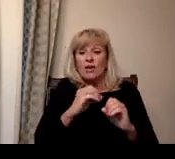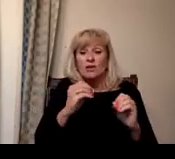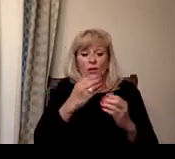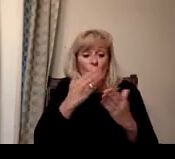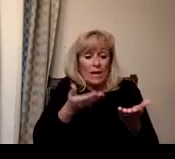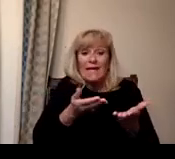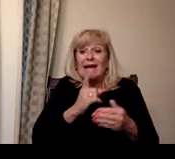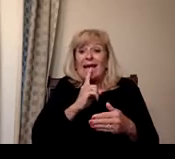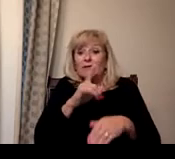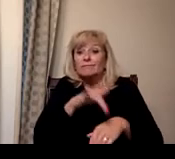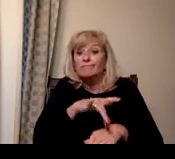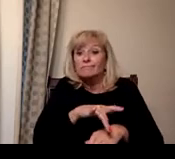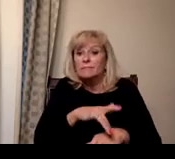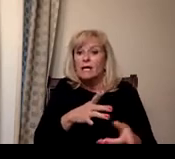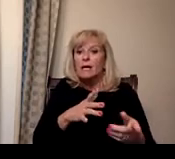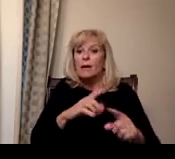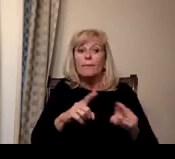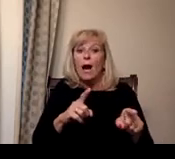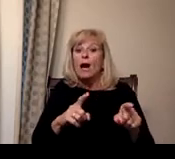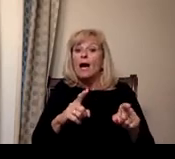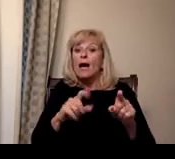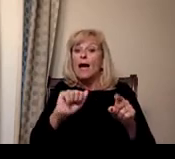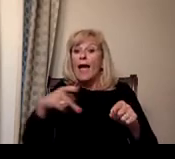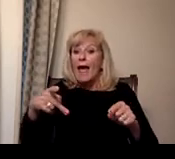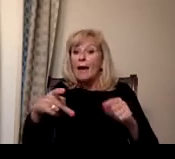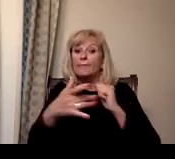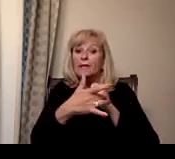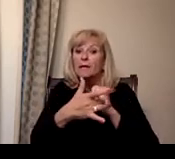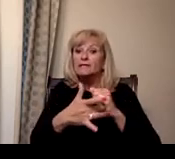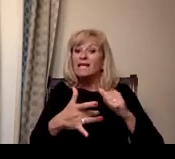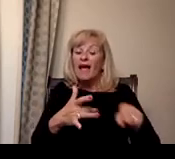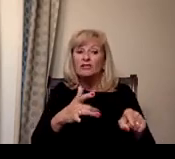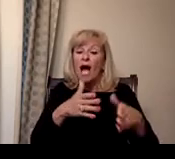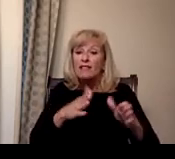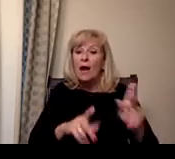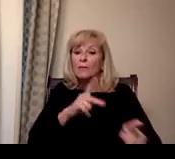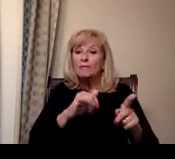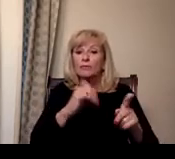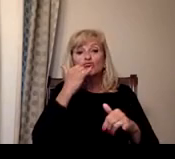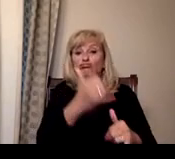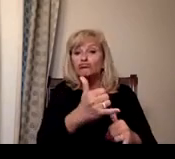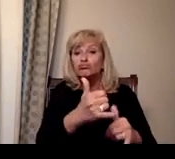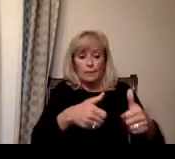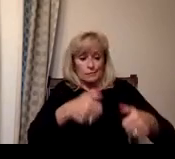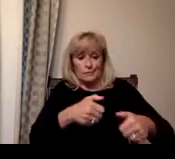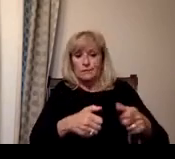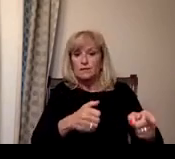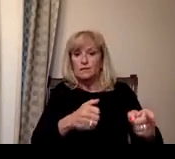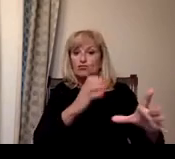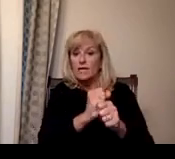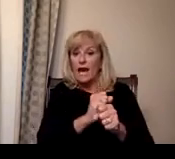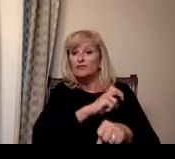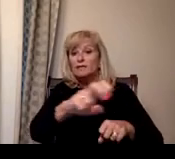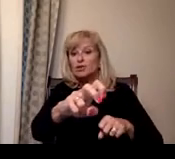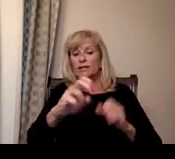that allows people to call for transportation. So keep that in mind as we talk about ViV's products. One of